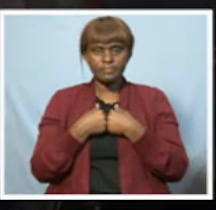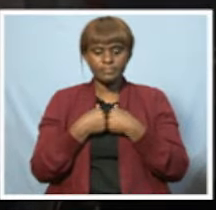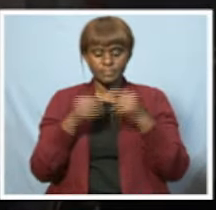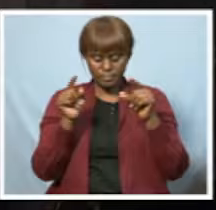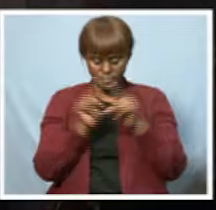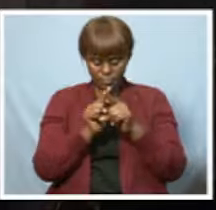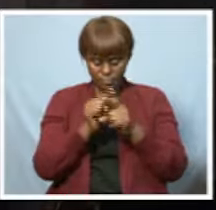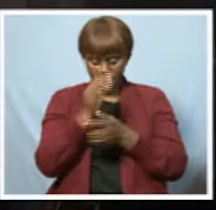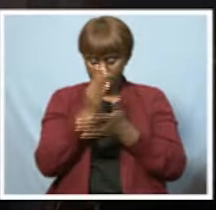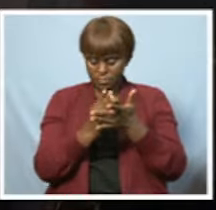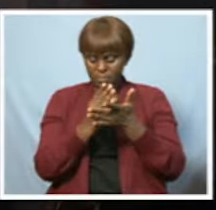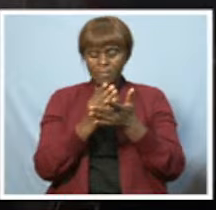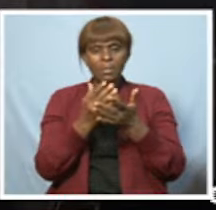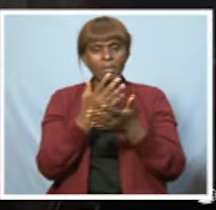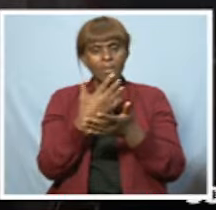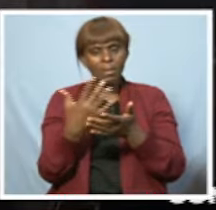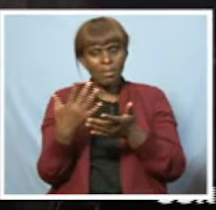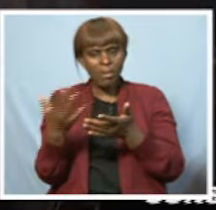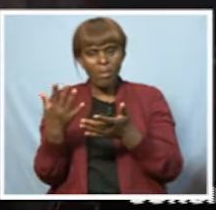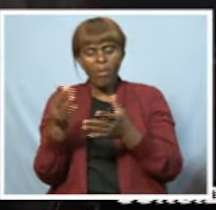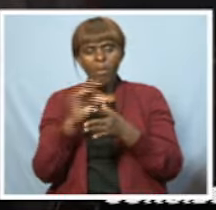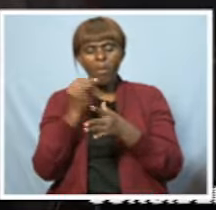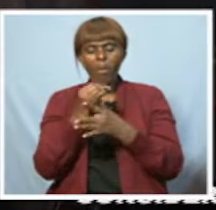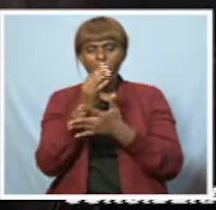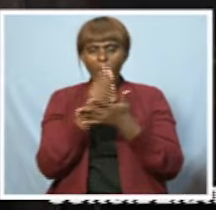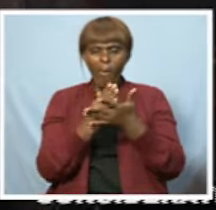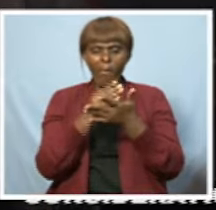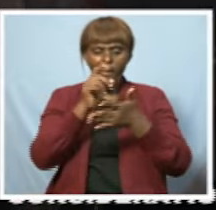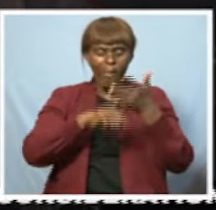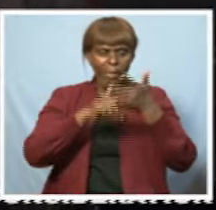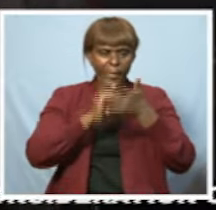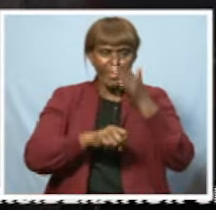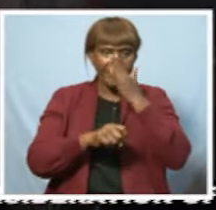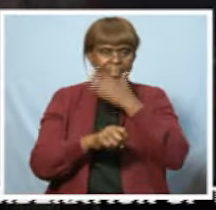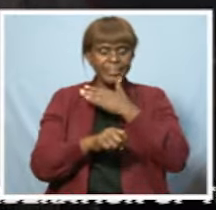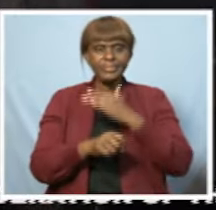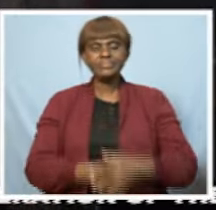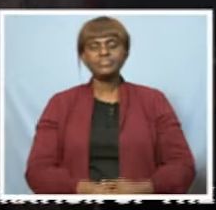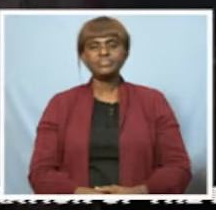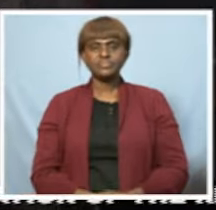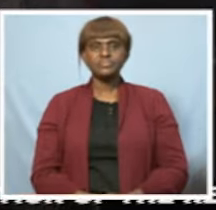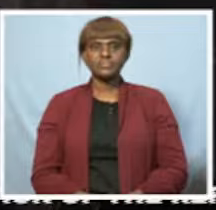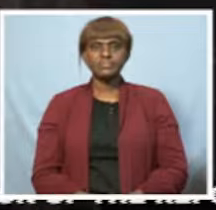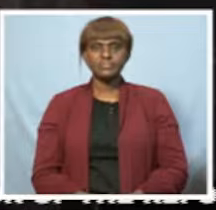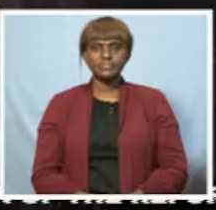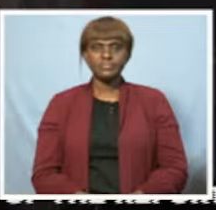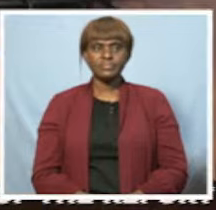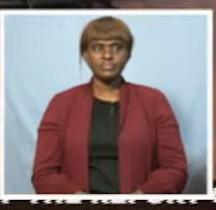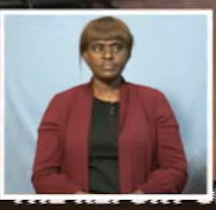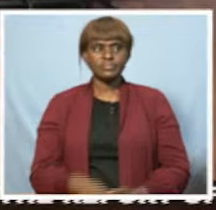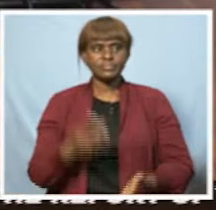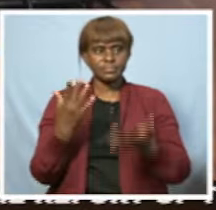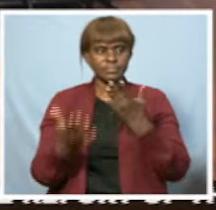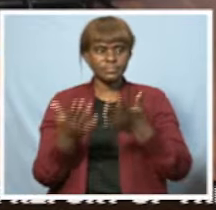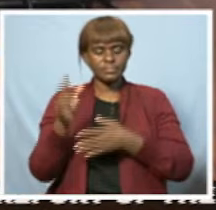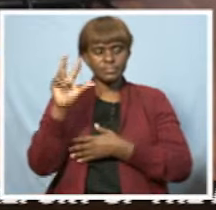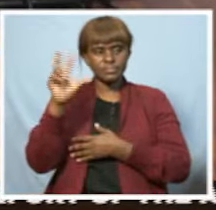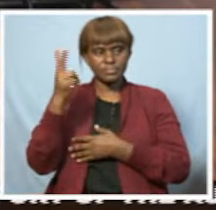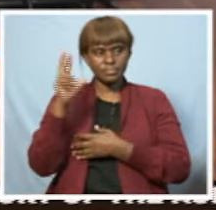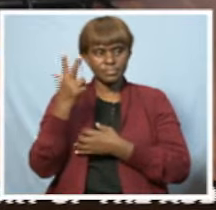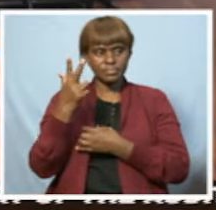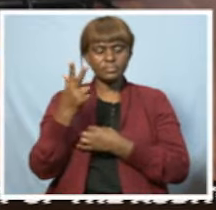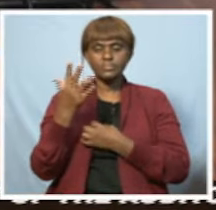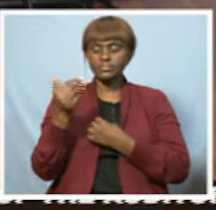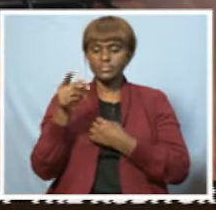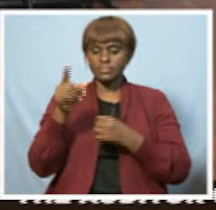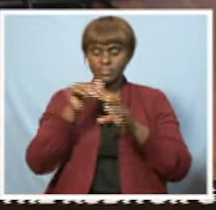either some saving or some cost overrun. Thank you. Maybe a third one is